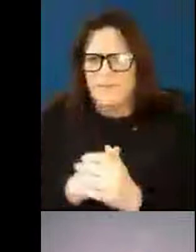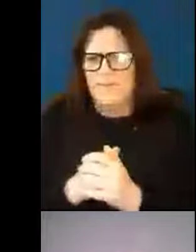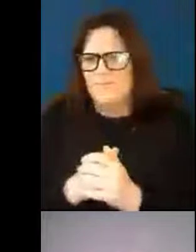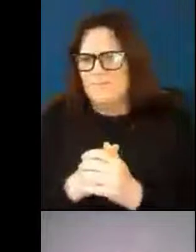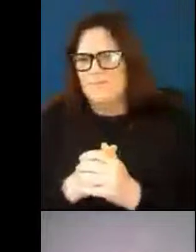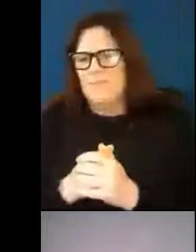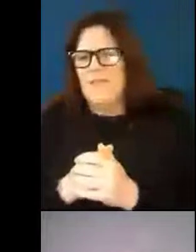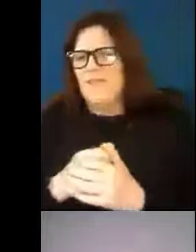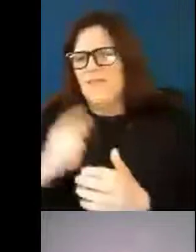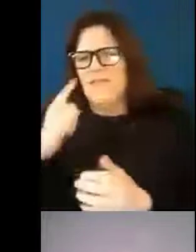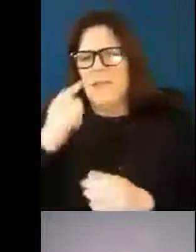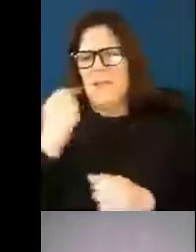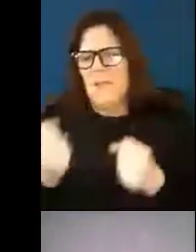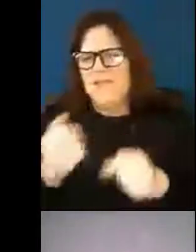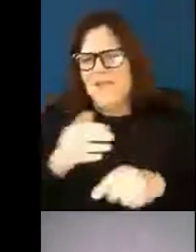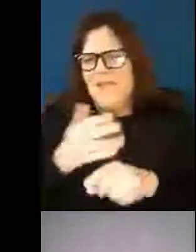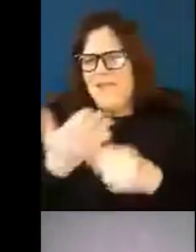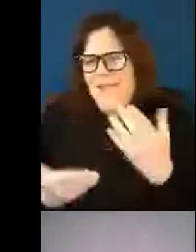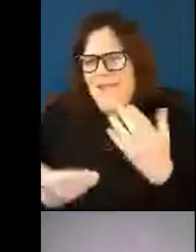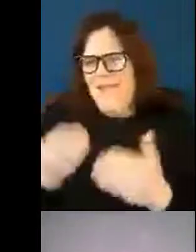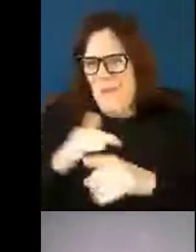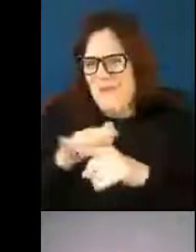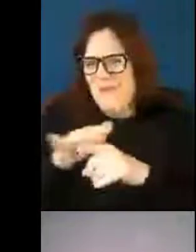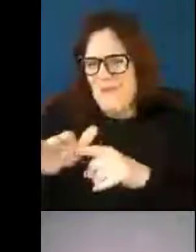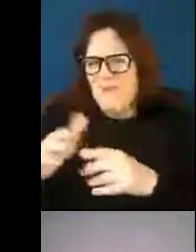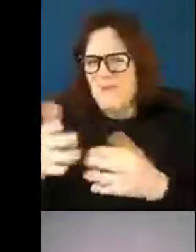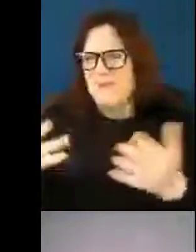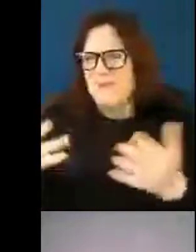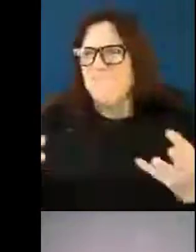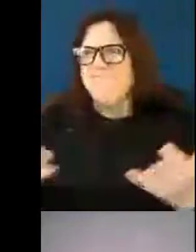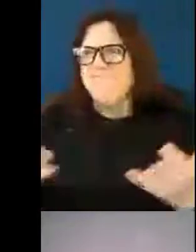how that's going to influence